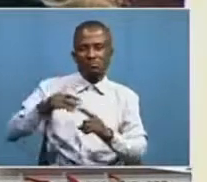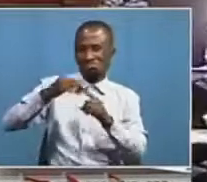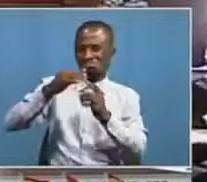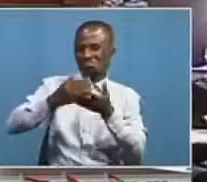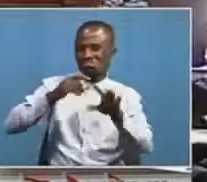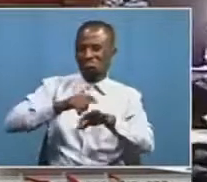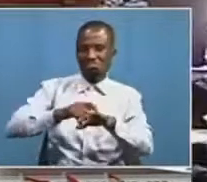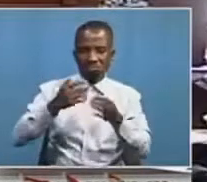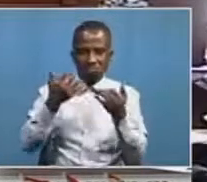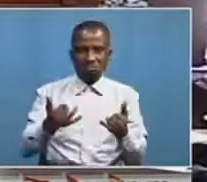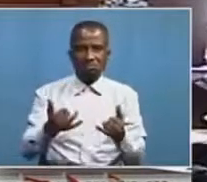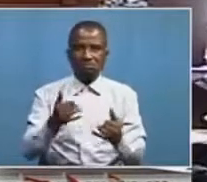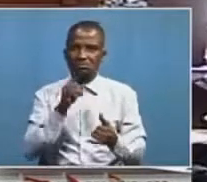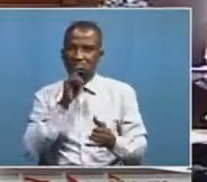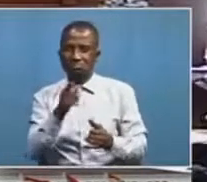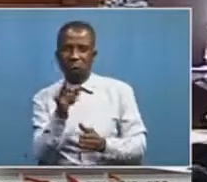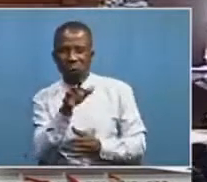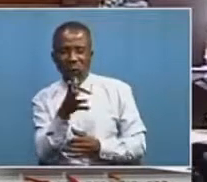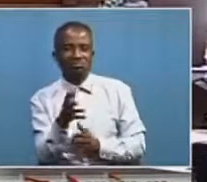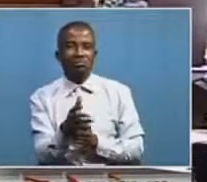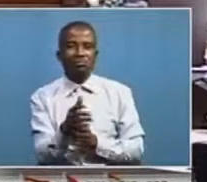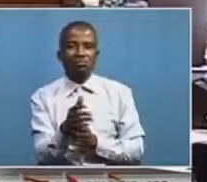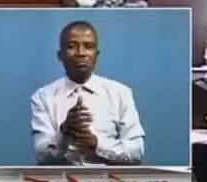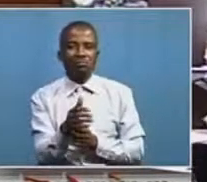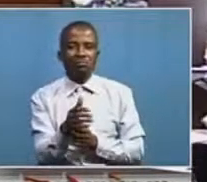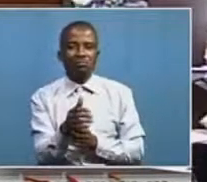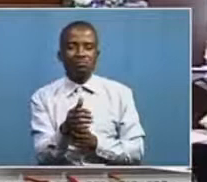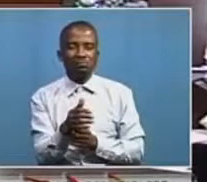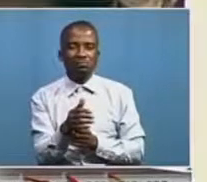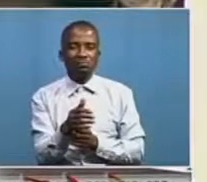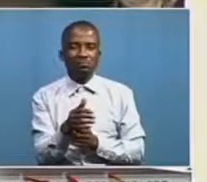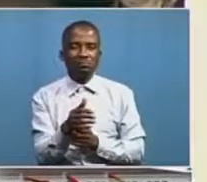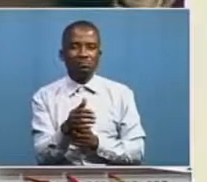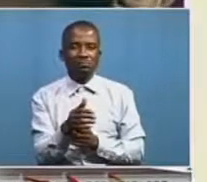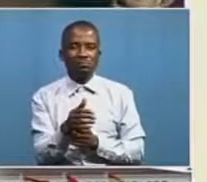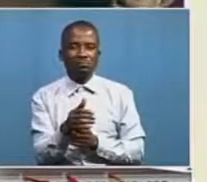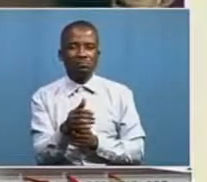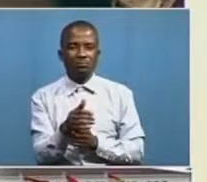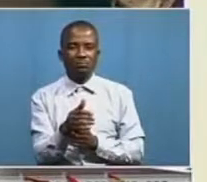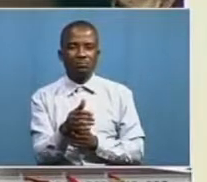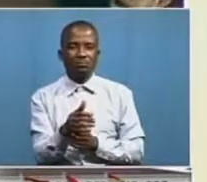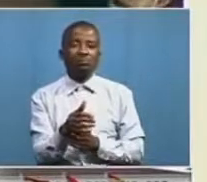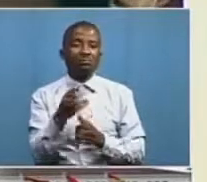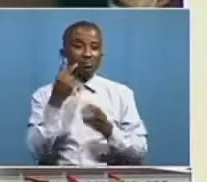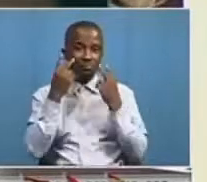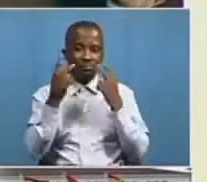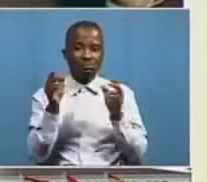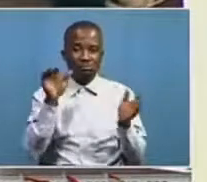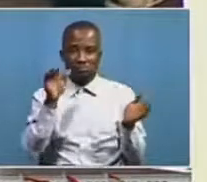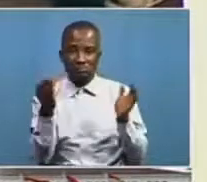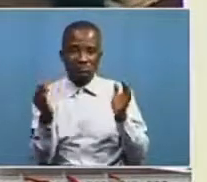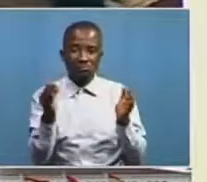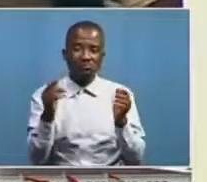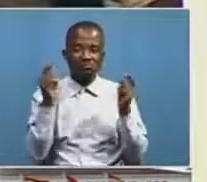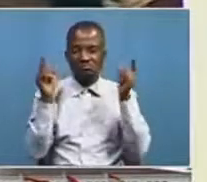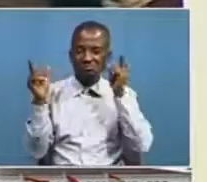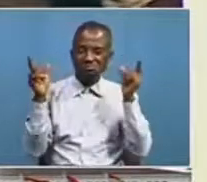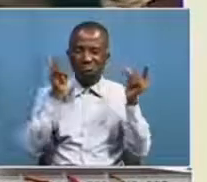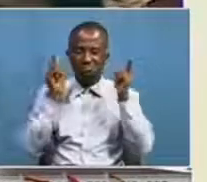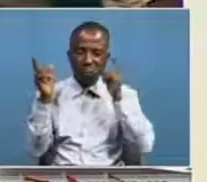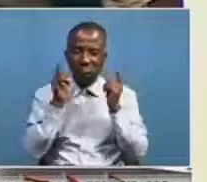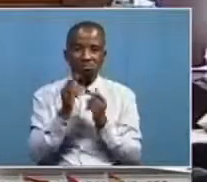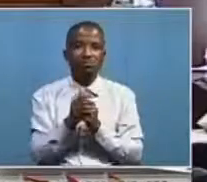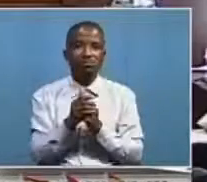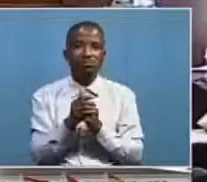action is obviously and almost incontestably bad, end of quote. Having carefully considered the pleadings, especially the